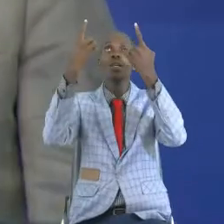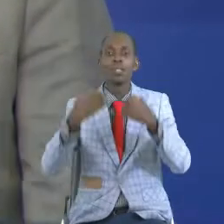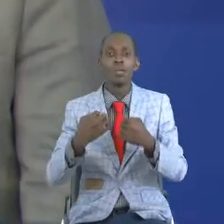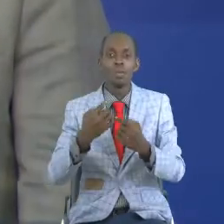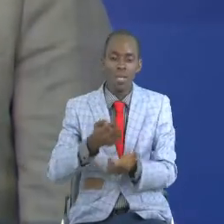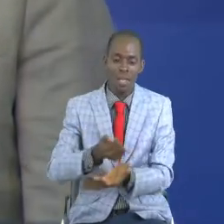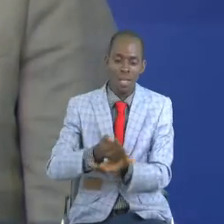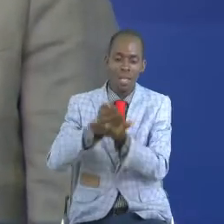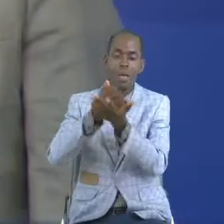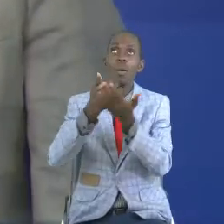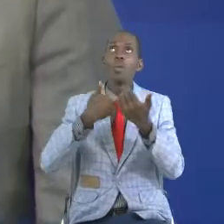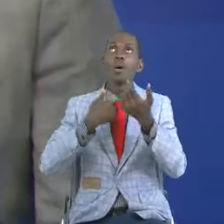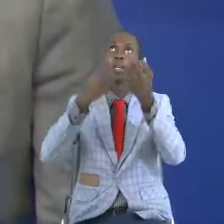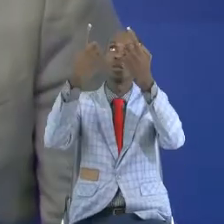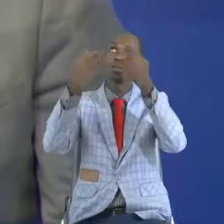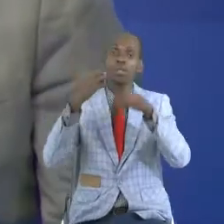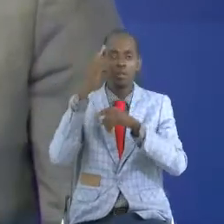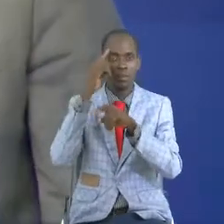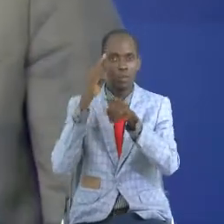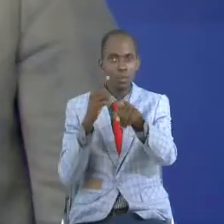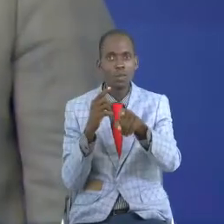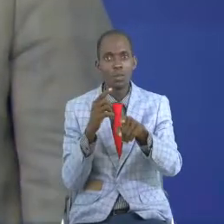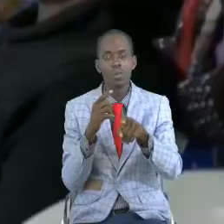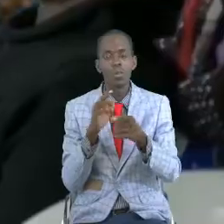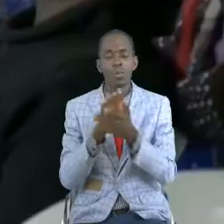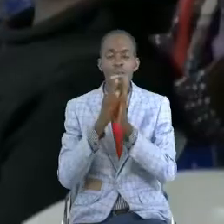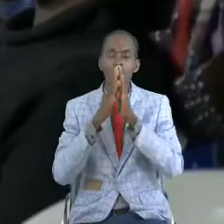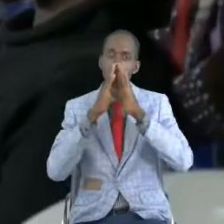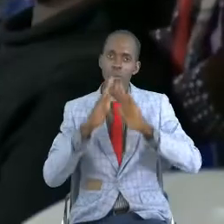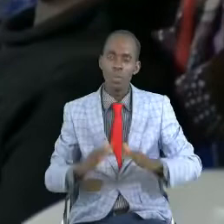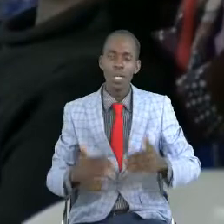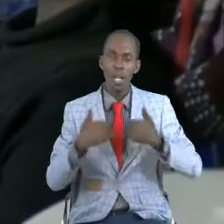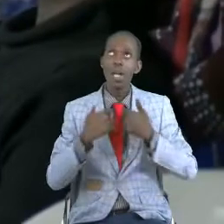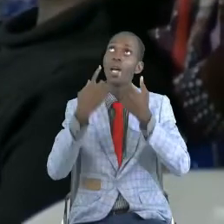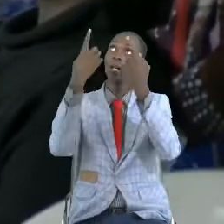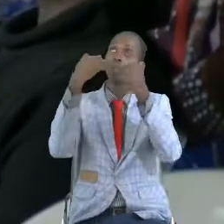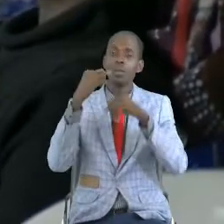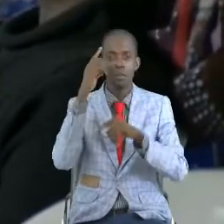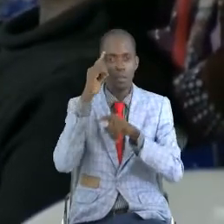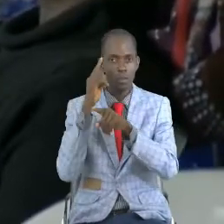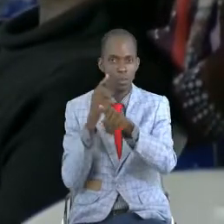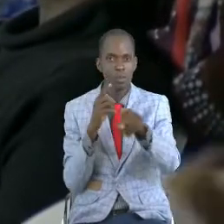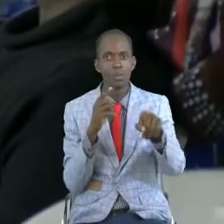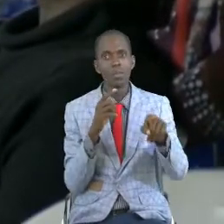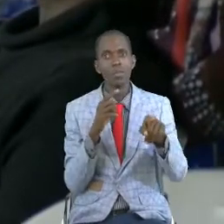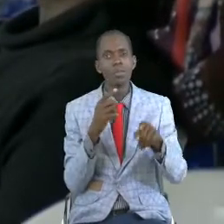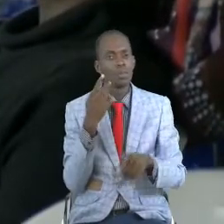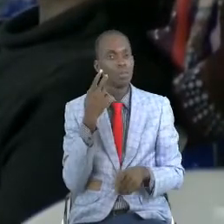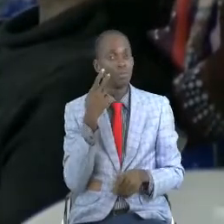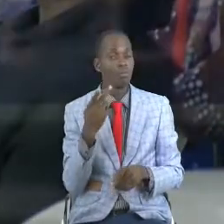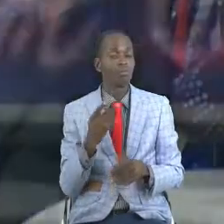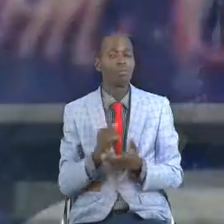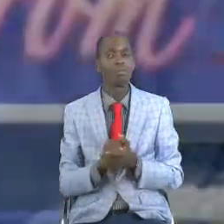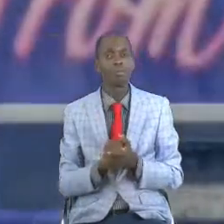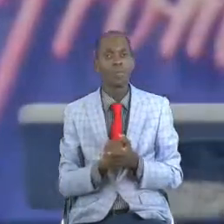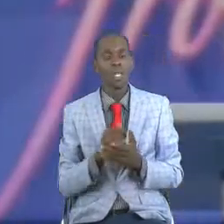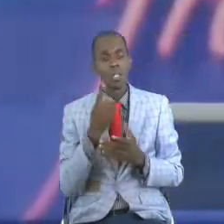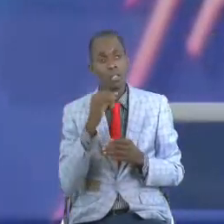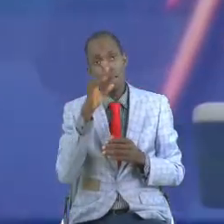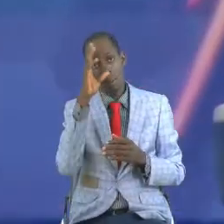come harmony has come you see the man who is